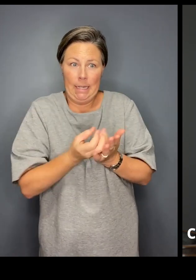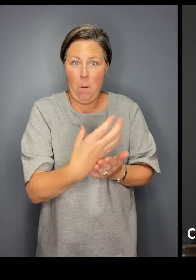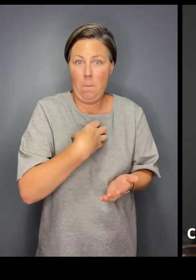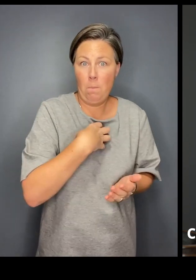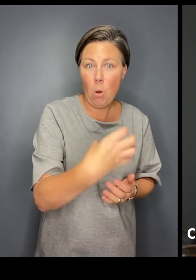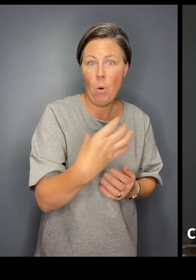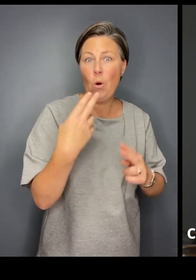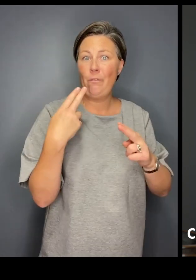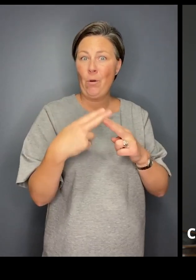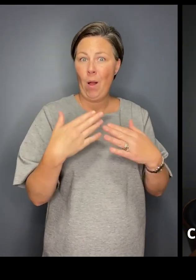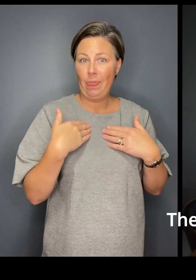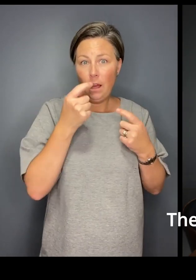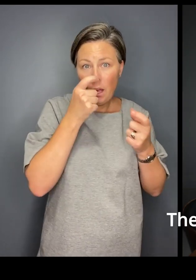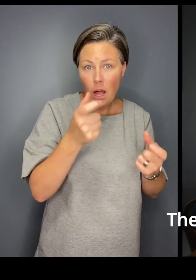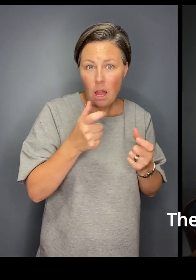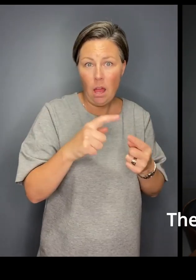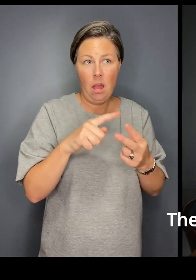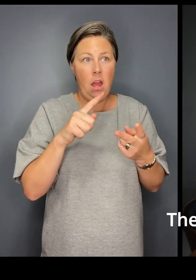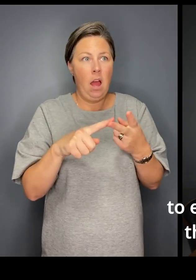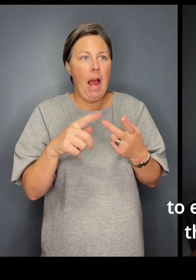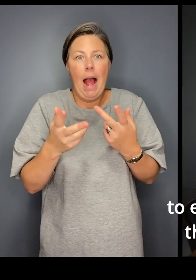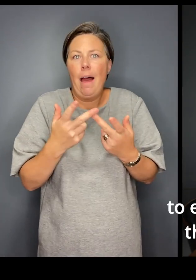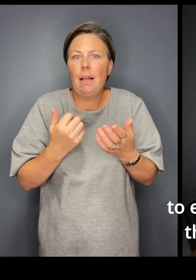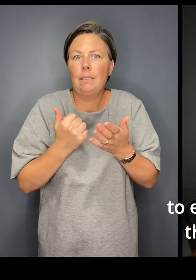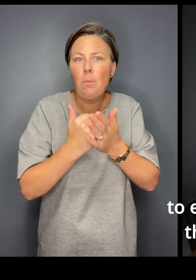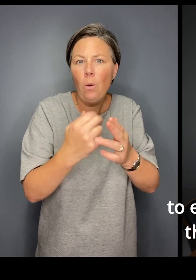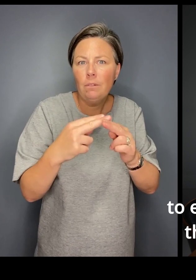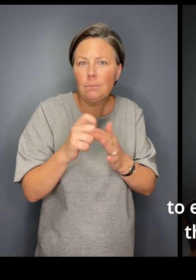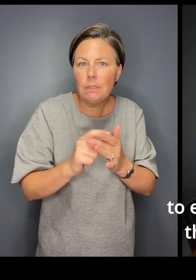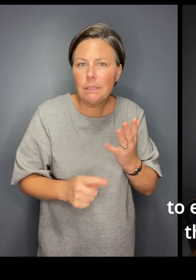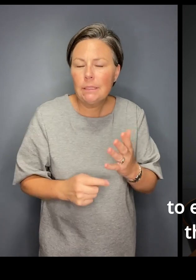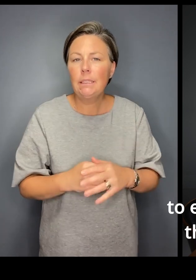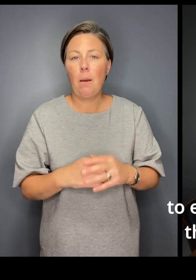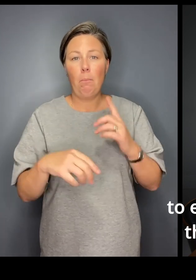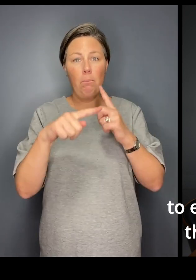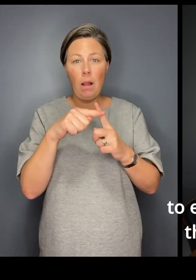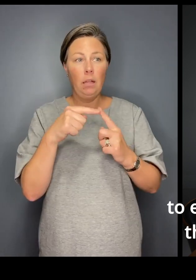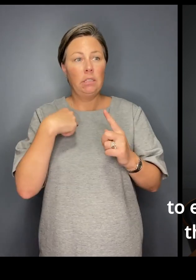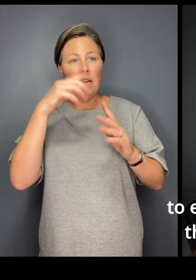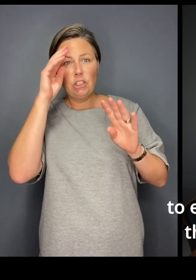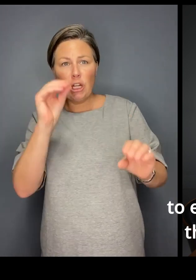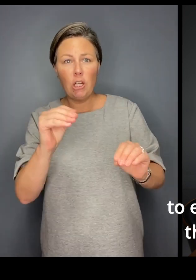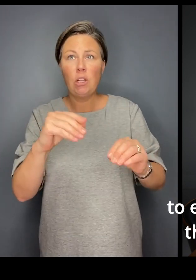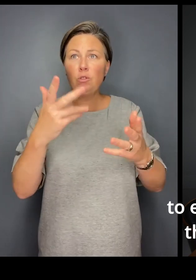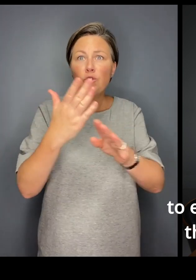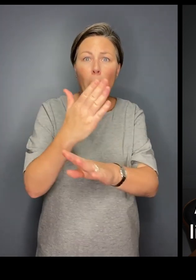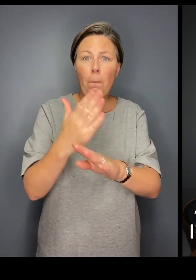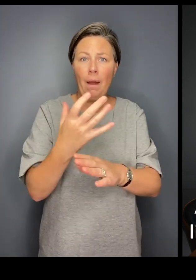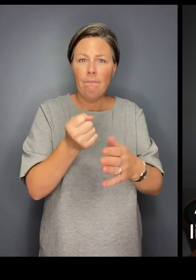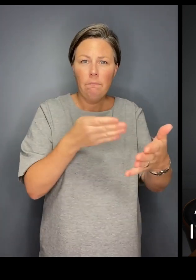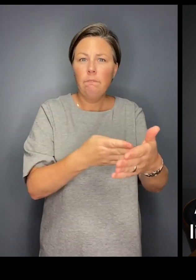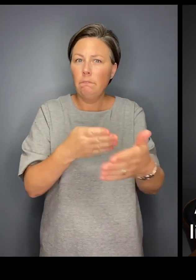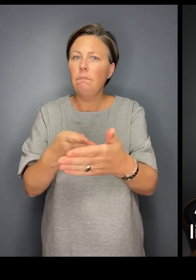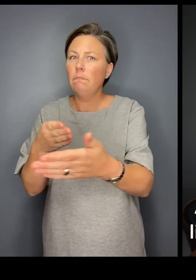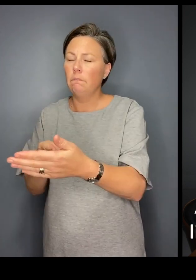a condition and a disability. There's the additional barriers to employment and education that have to be overcome. And